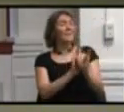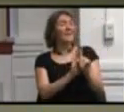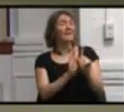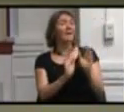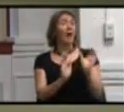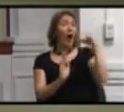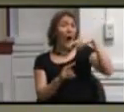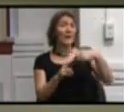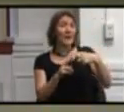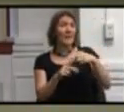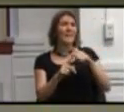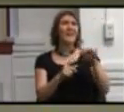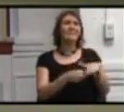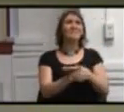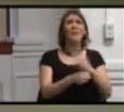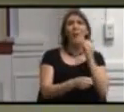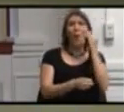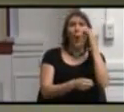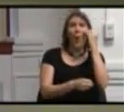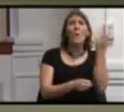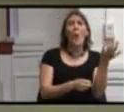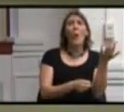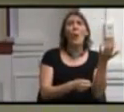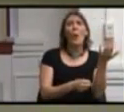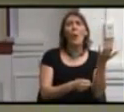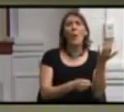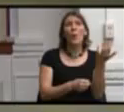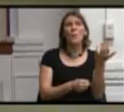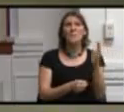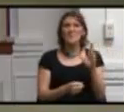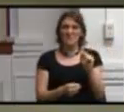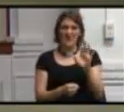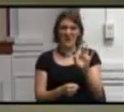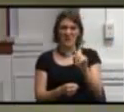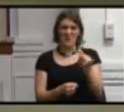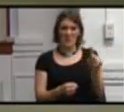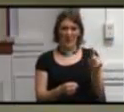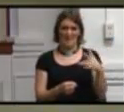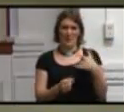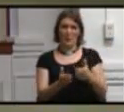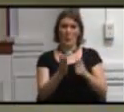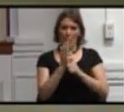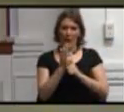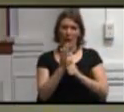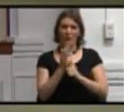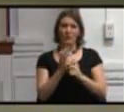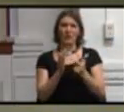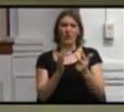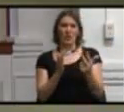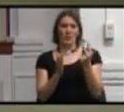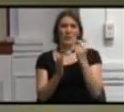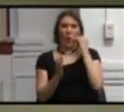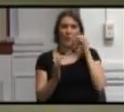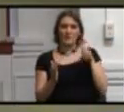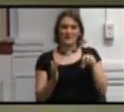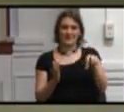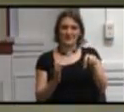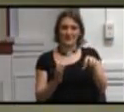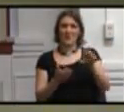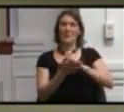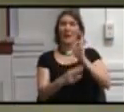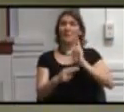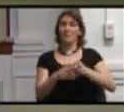if it's just residential properties. You know, doesn't 911 require like three residences on property to have a road